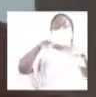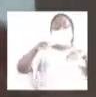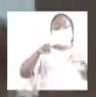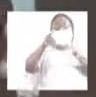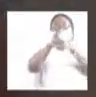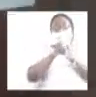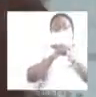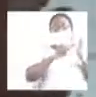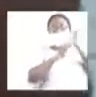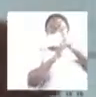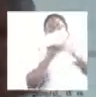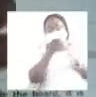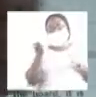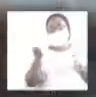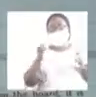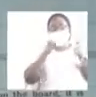you will observe that